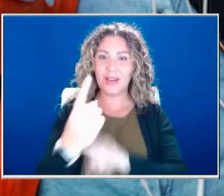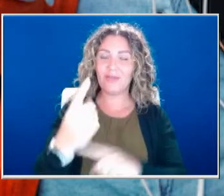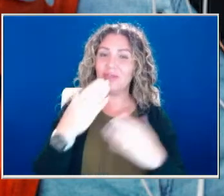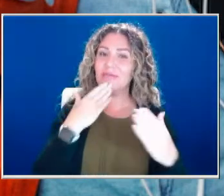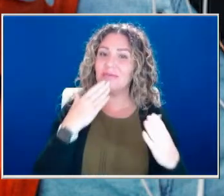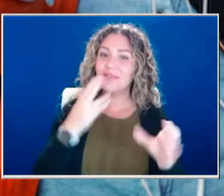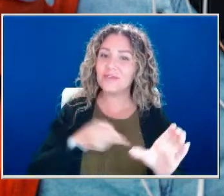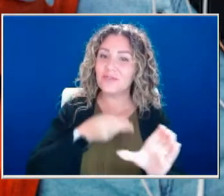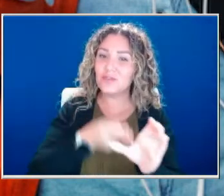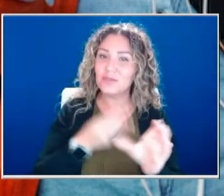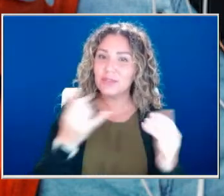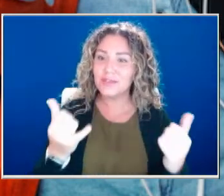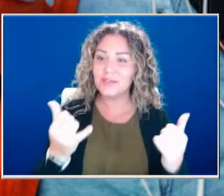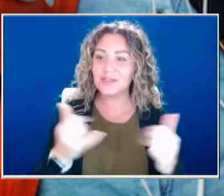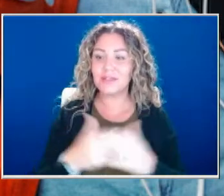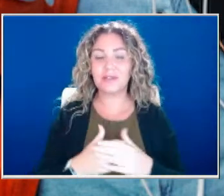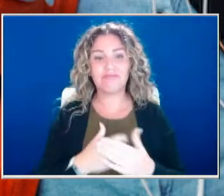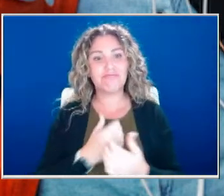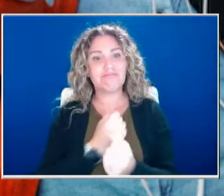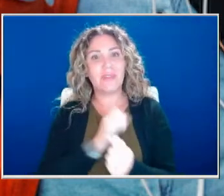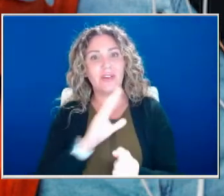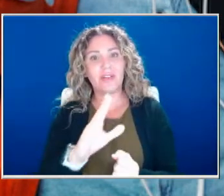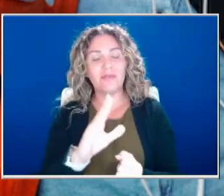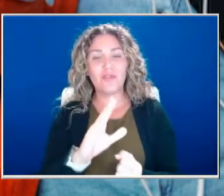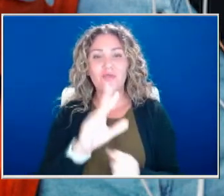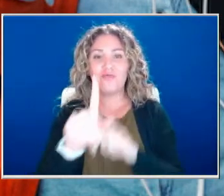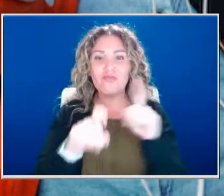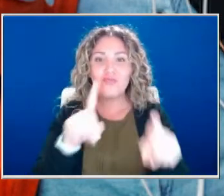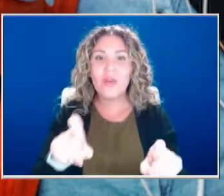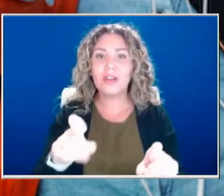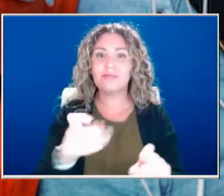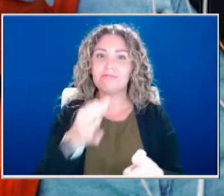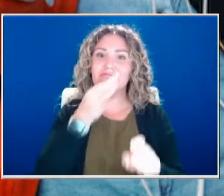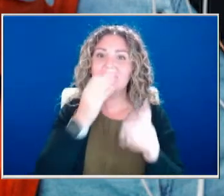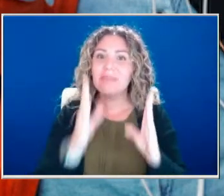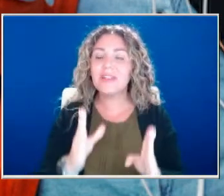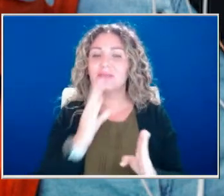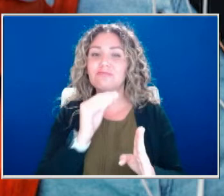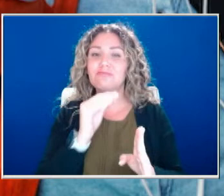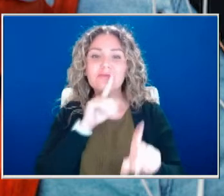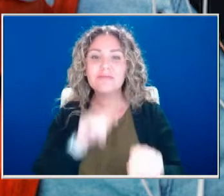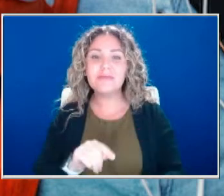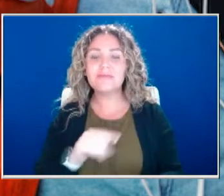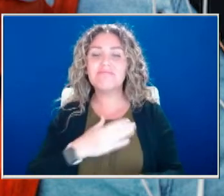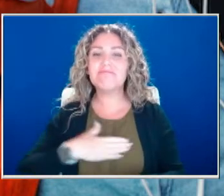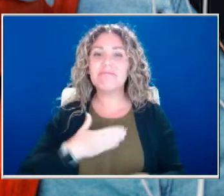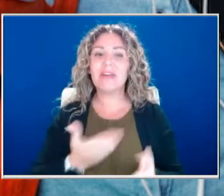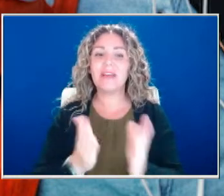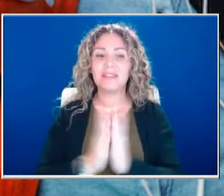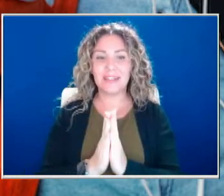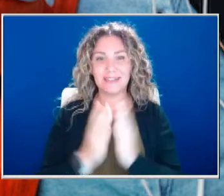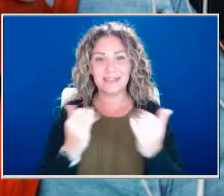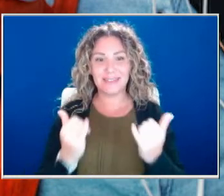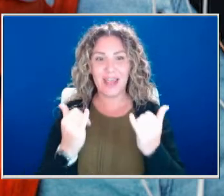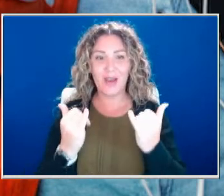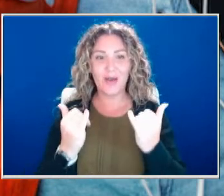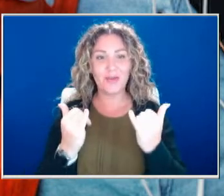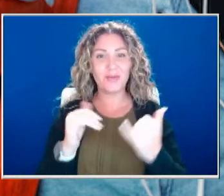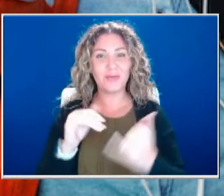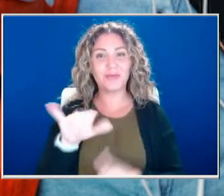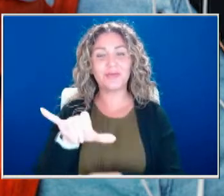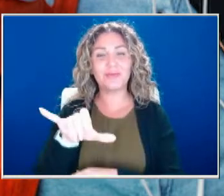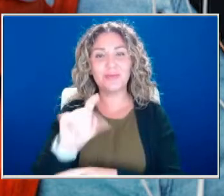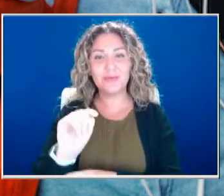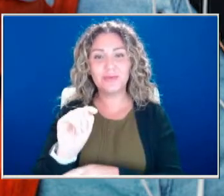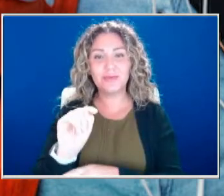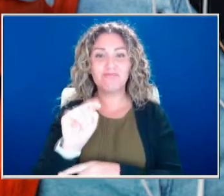Okay, well, we love getting your questions for our experts and getting those answered for you. So please ask them now on YouTube, Facebook, Twitter. You can also